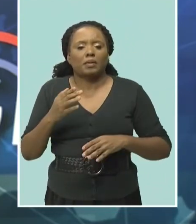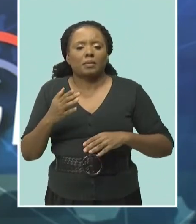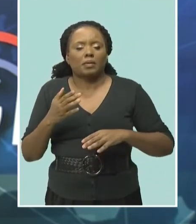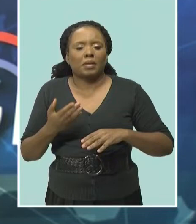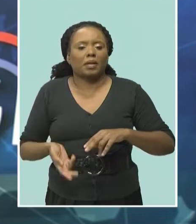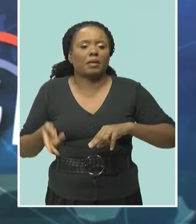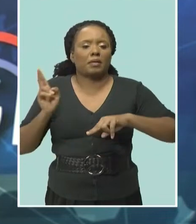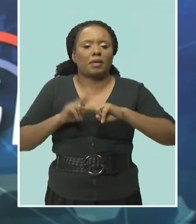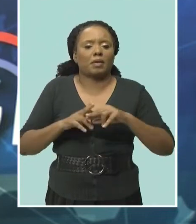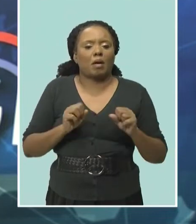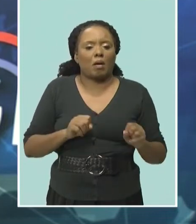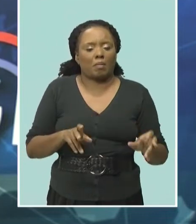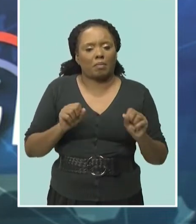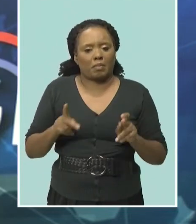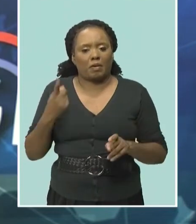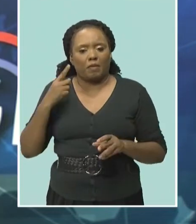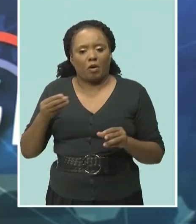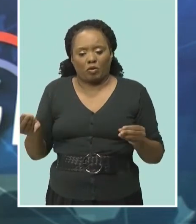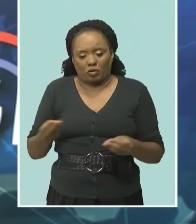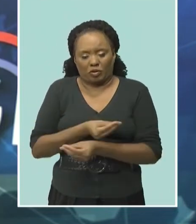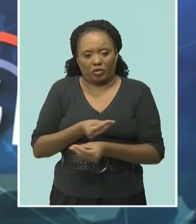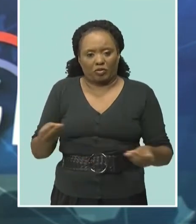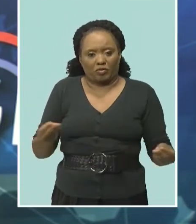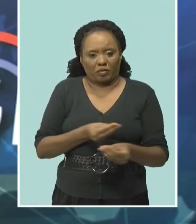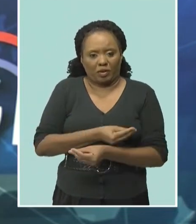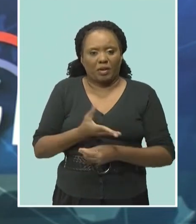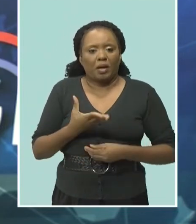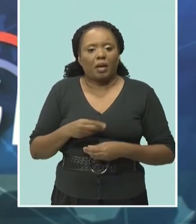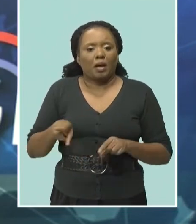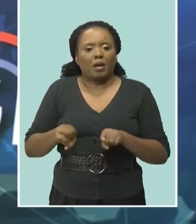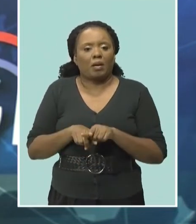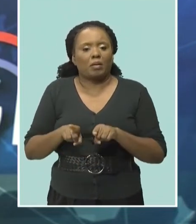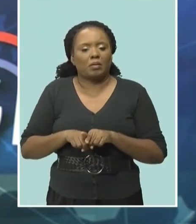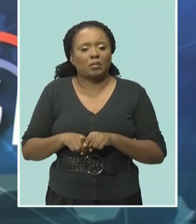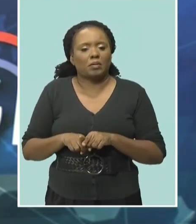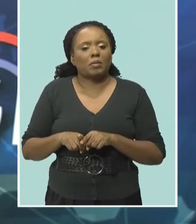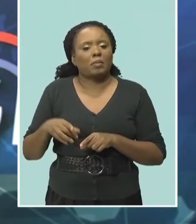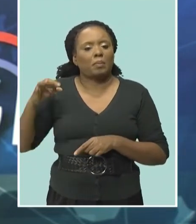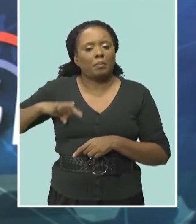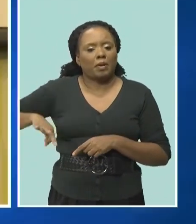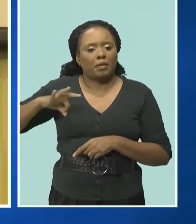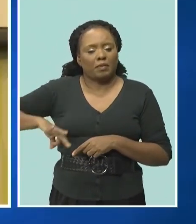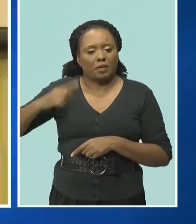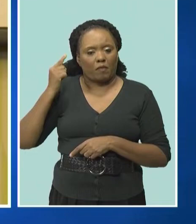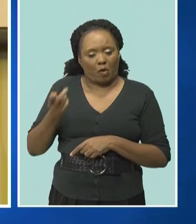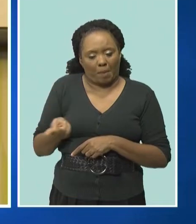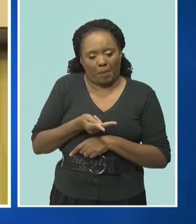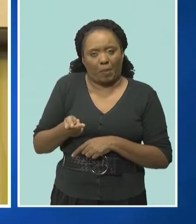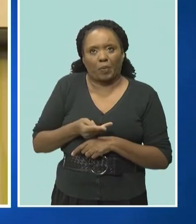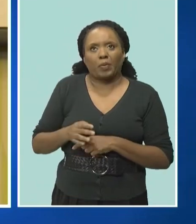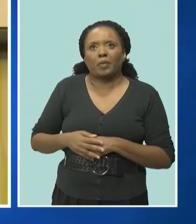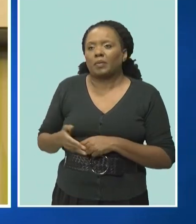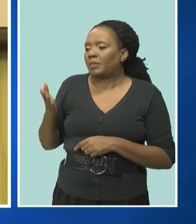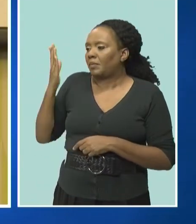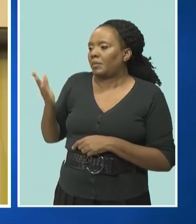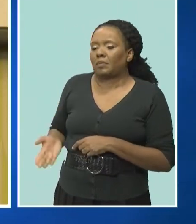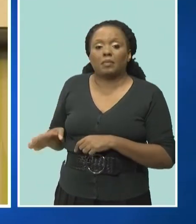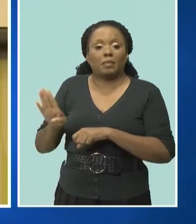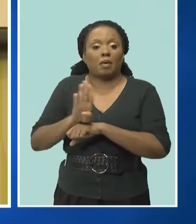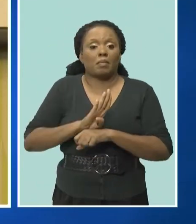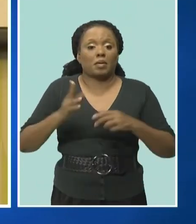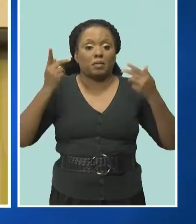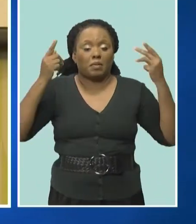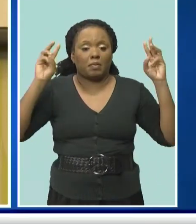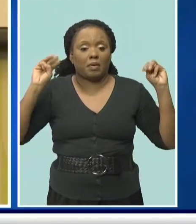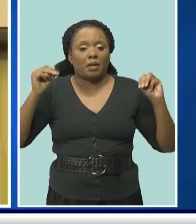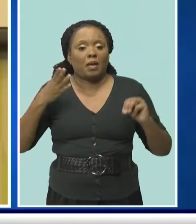and investment between the two nations, as well as the mutual benefits to be derived. The Prime Minister of Barbados and her government have a